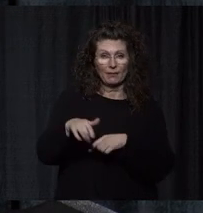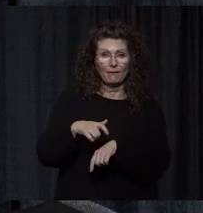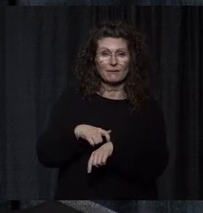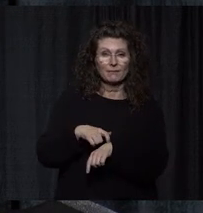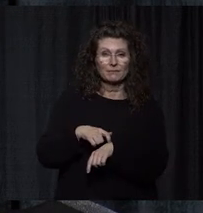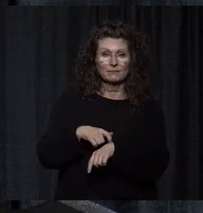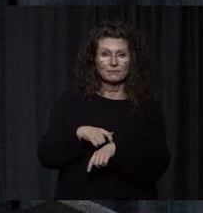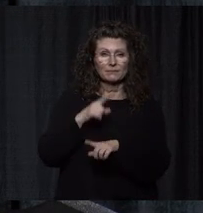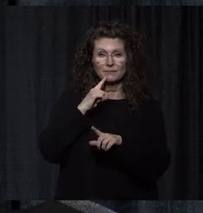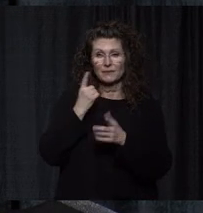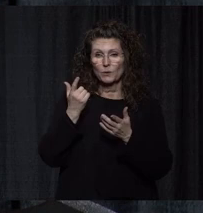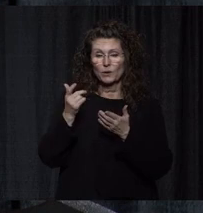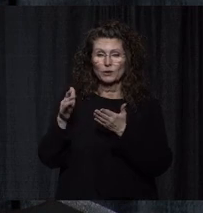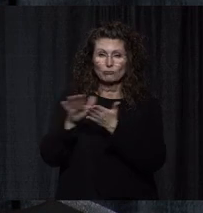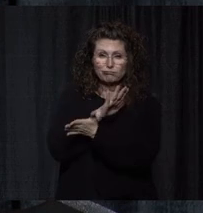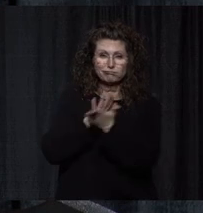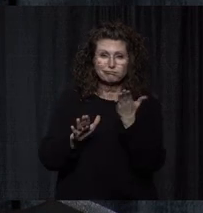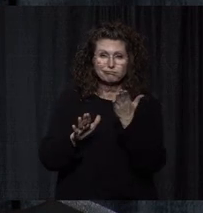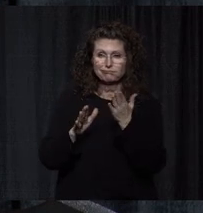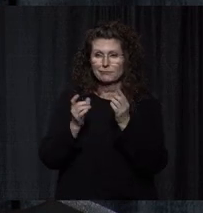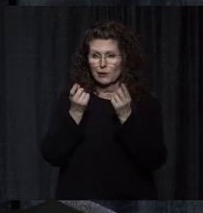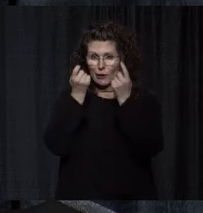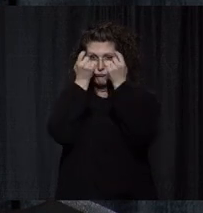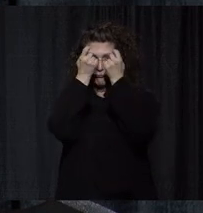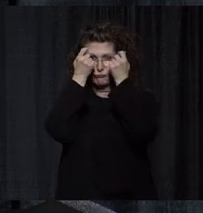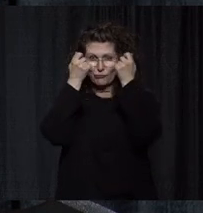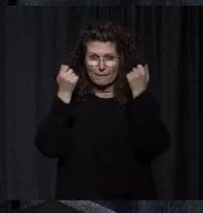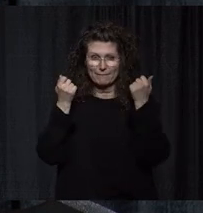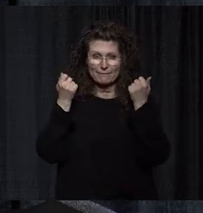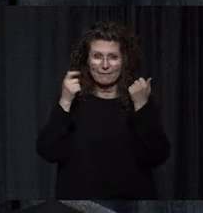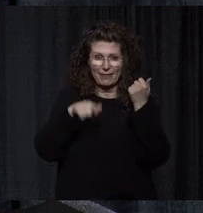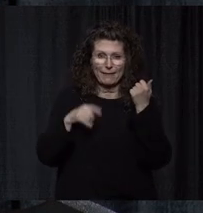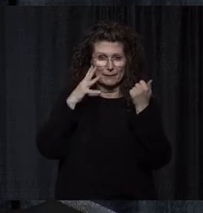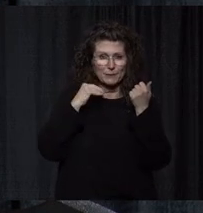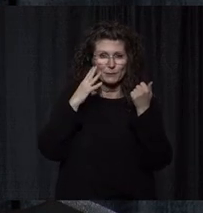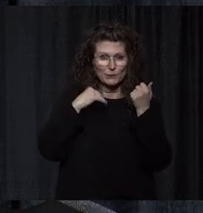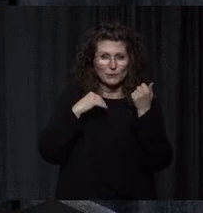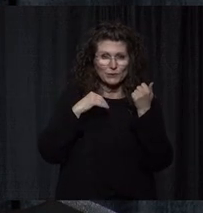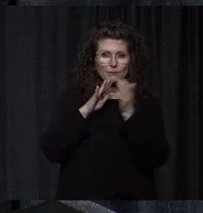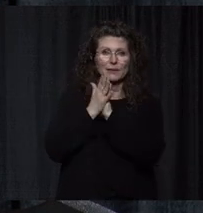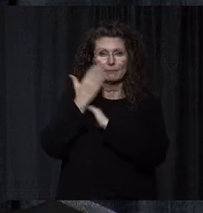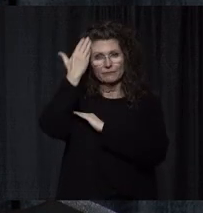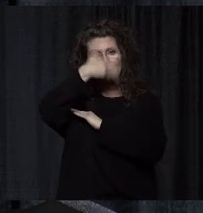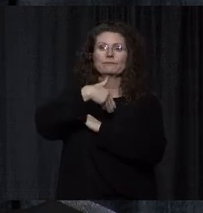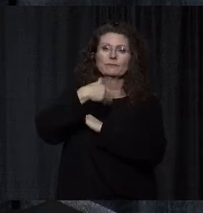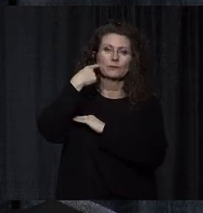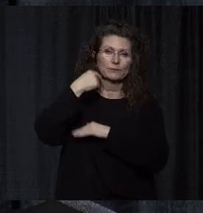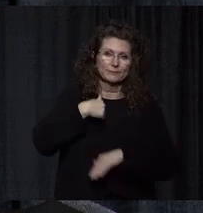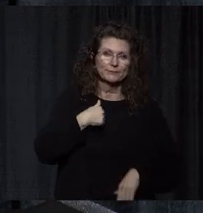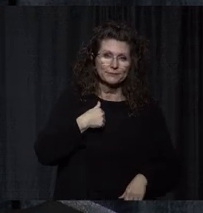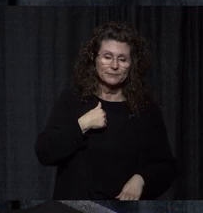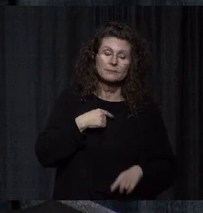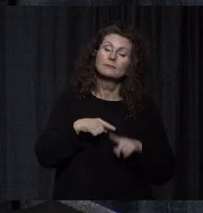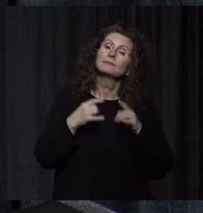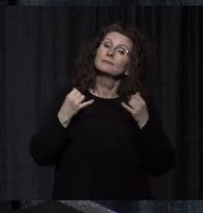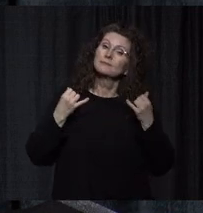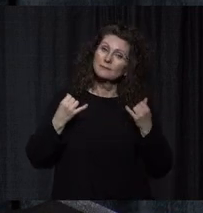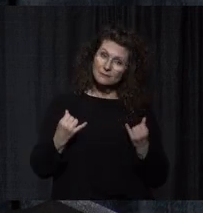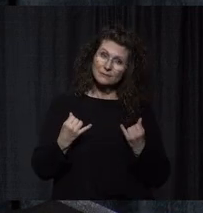erase many of those experiences. In other words, make them invisible. But